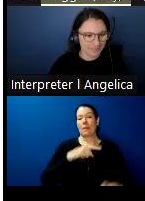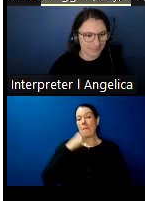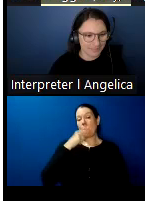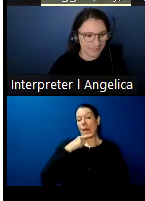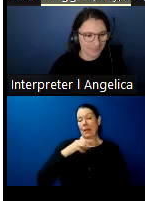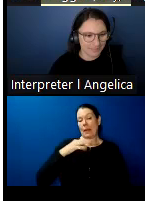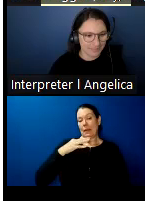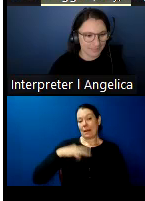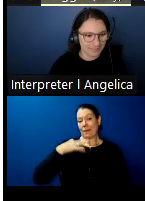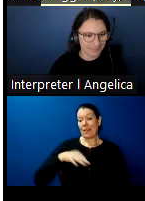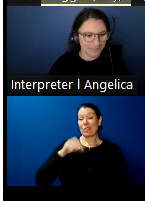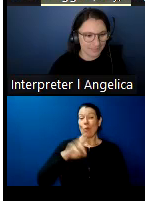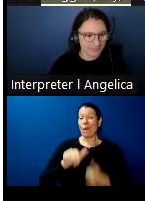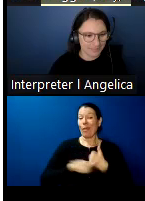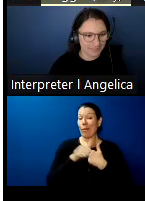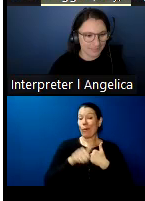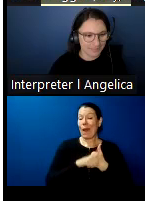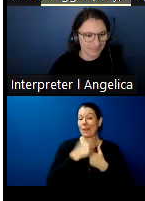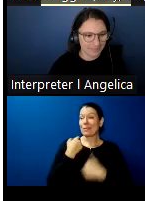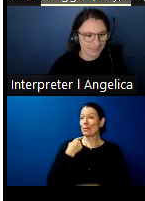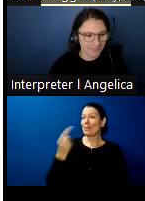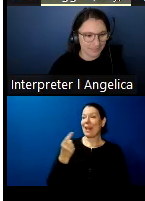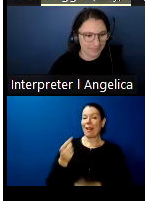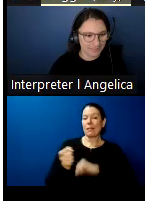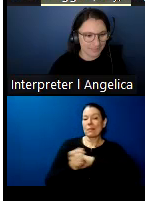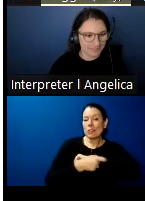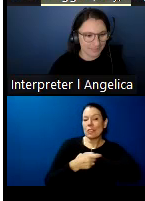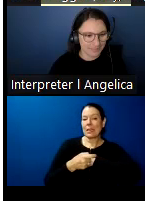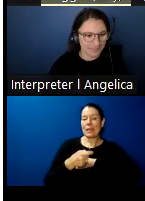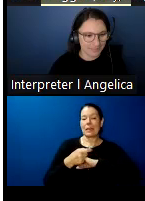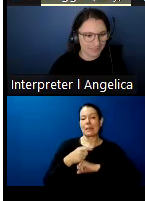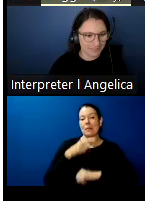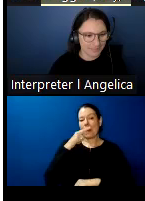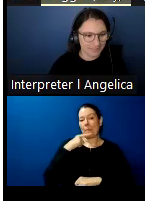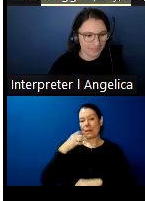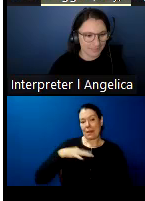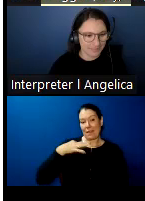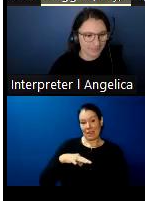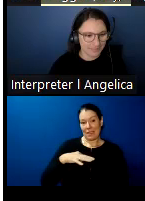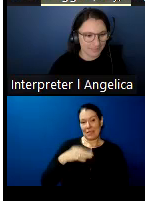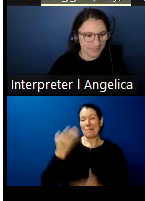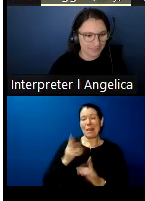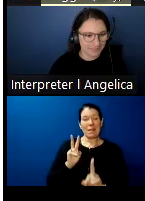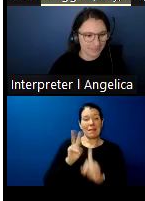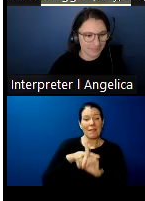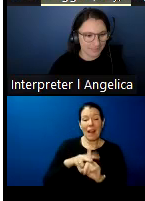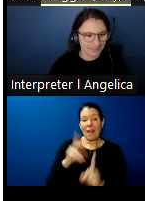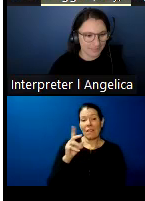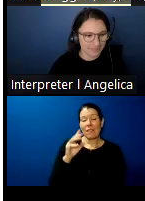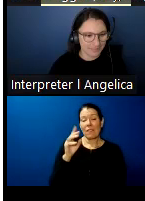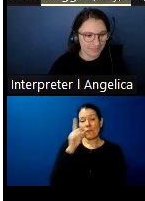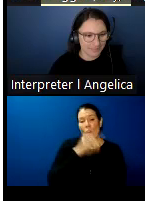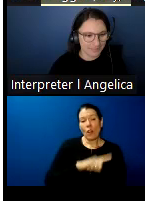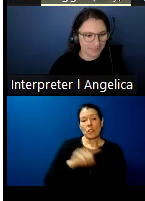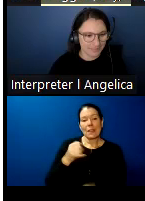or threaten to turn the survivor in for cheating or misusing them. They might even file false insurance claims.